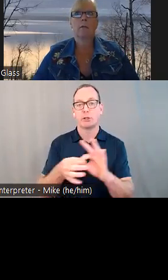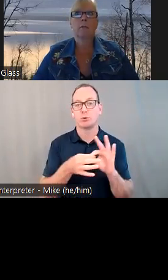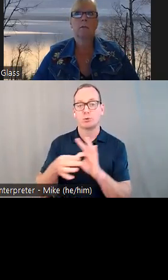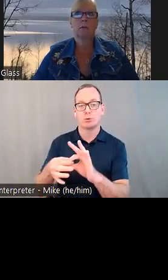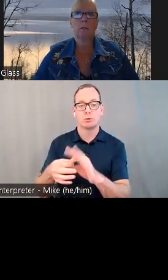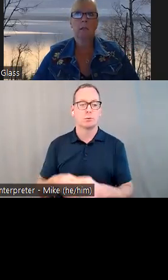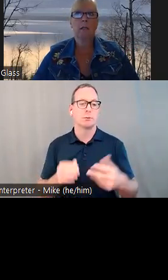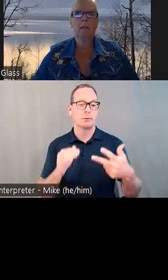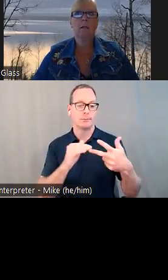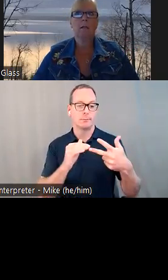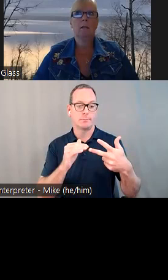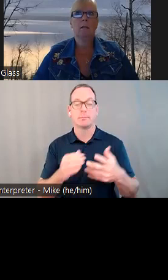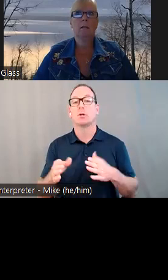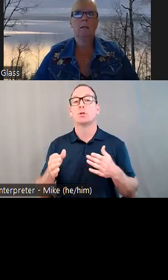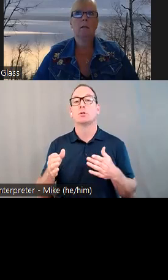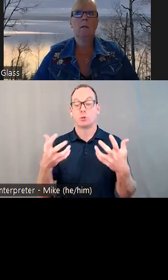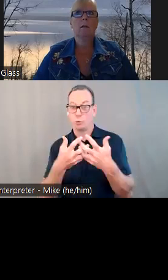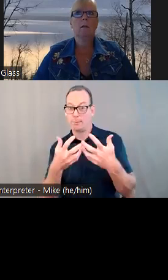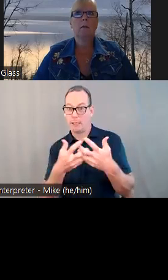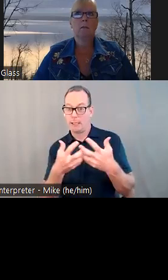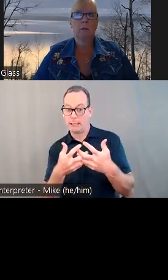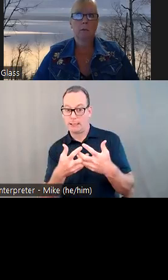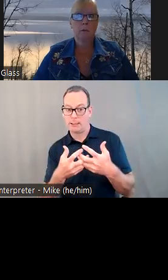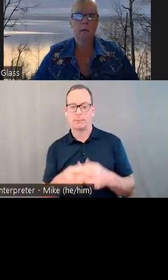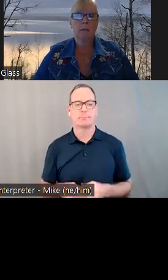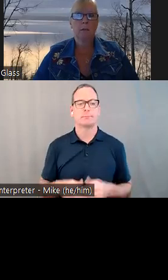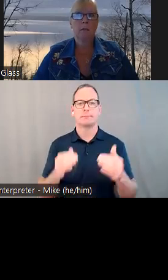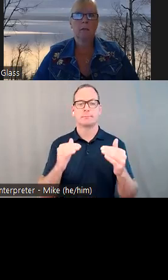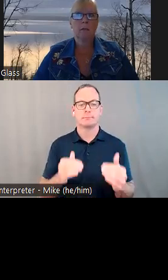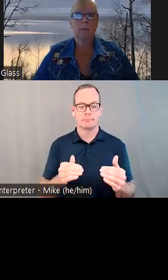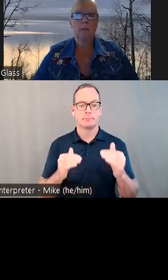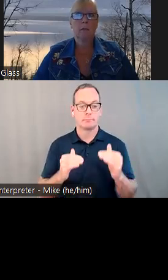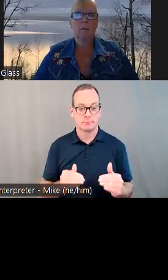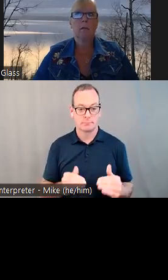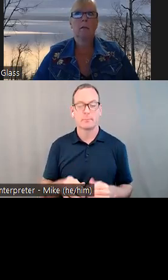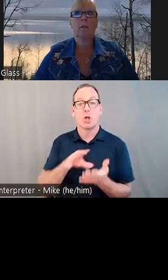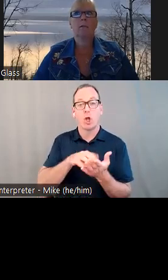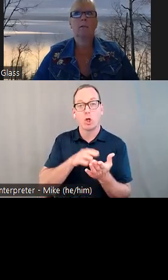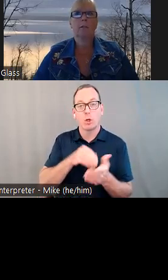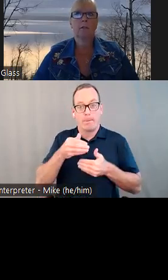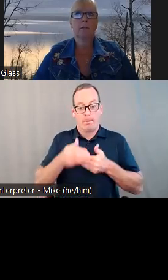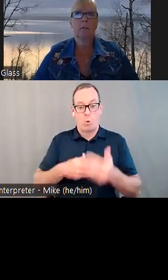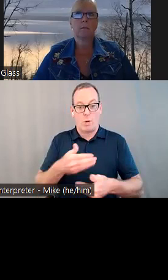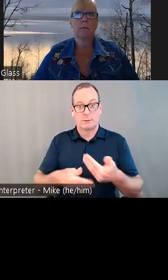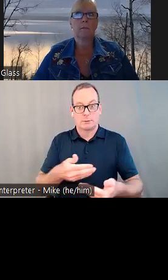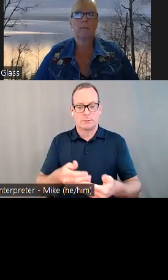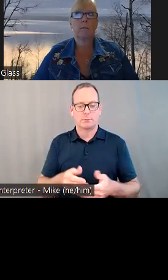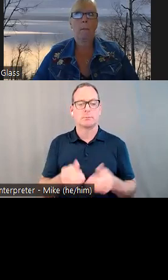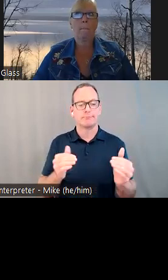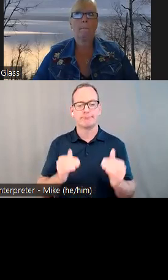have suitability, we have learner progress, and we have learners served.